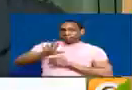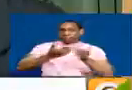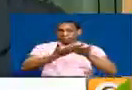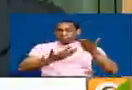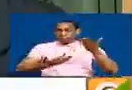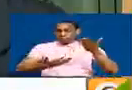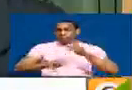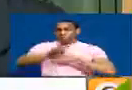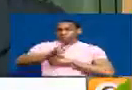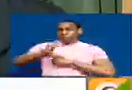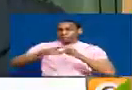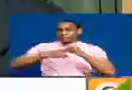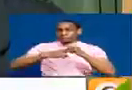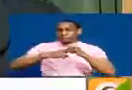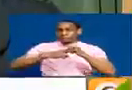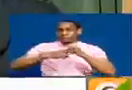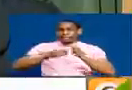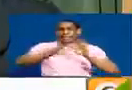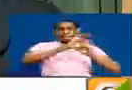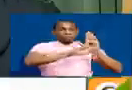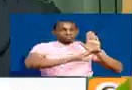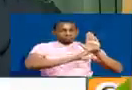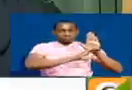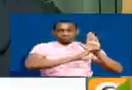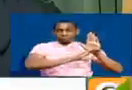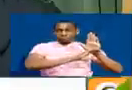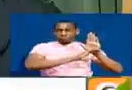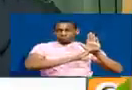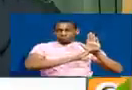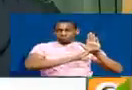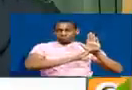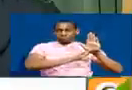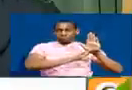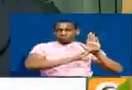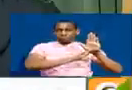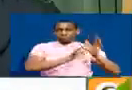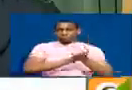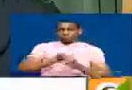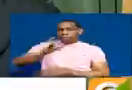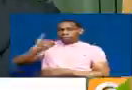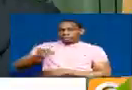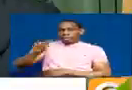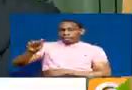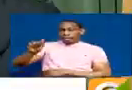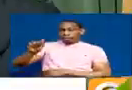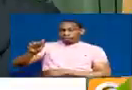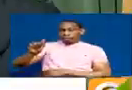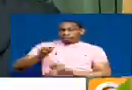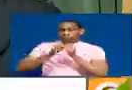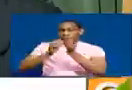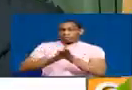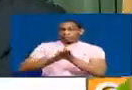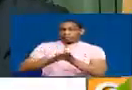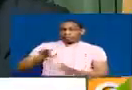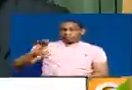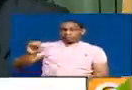to 257 of the Constitution. Okwengu J.A. and